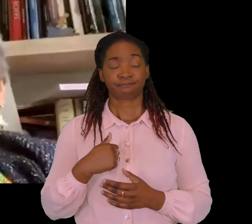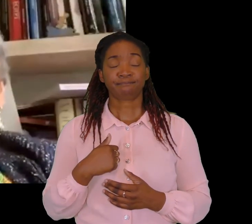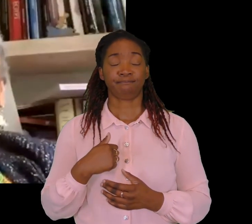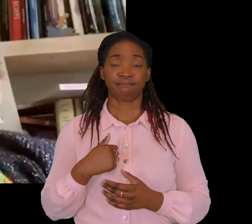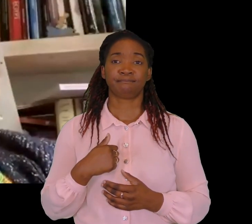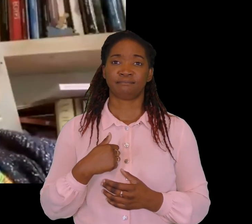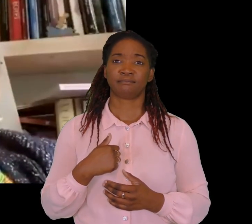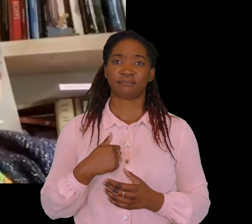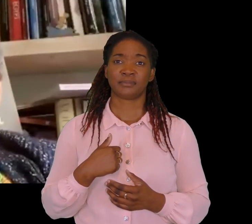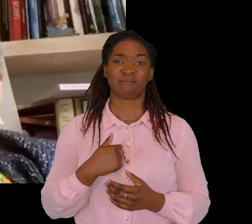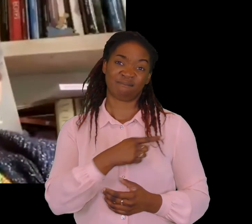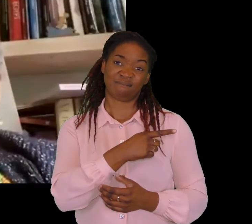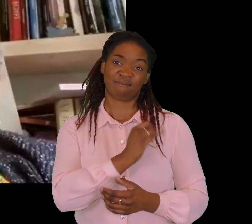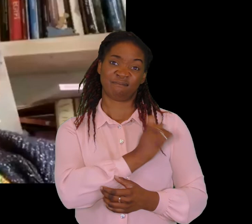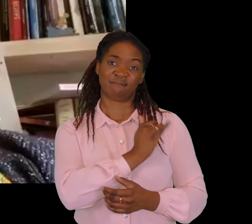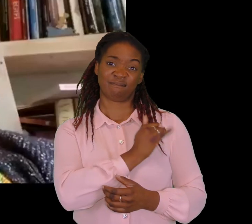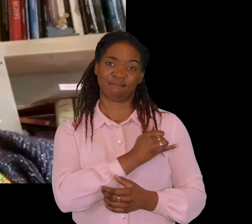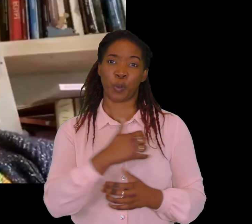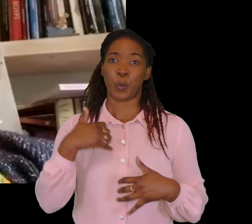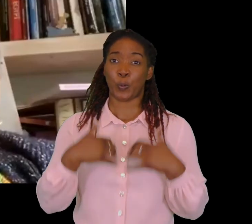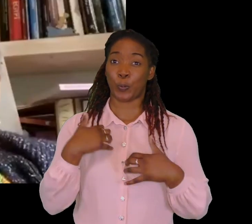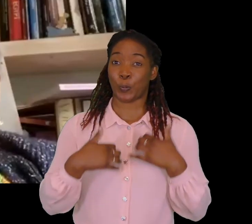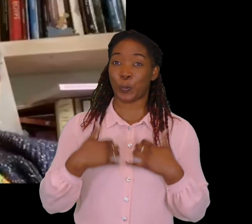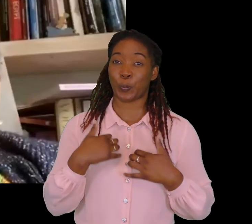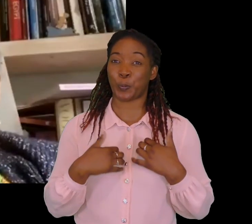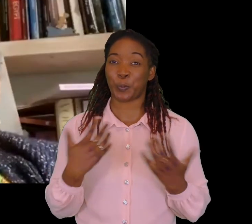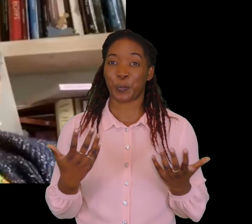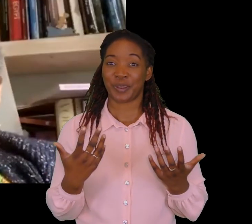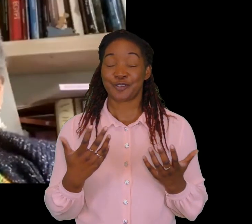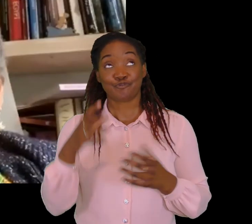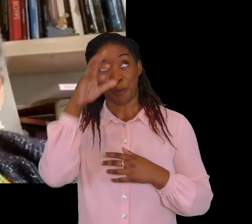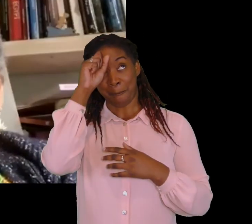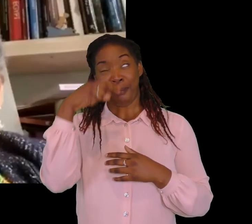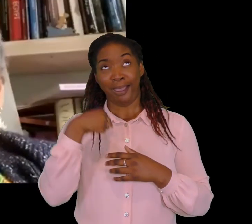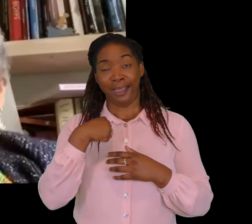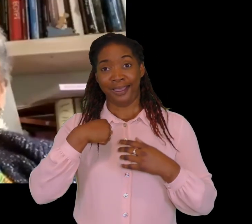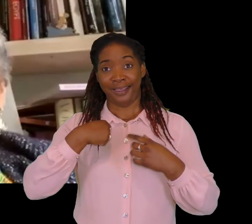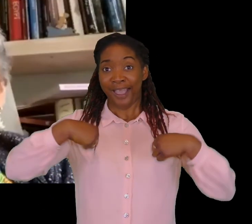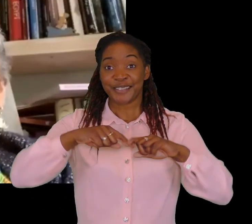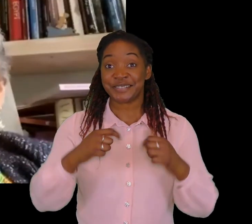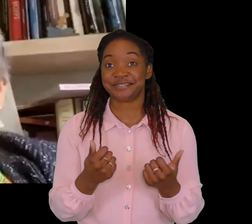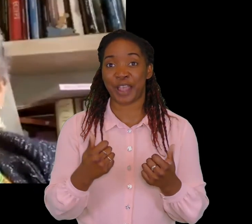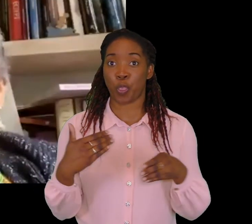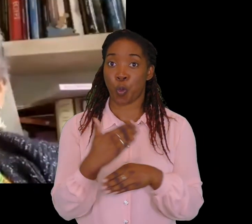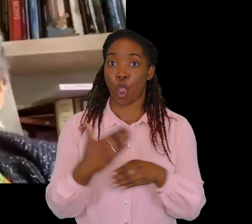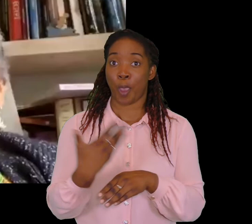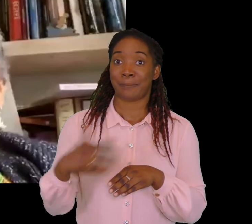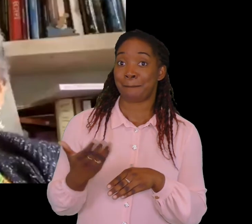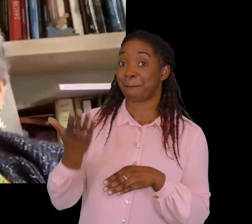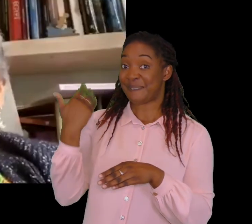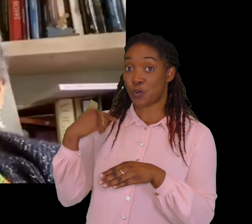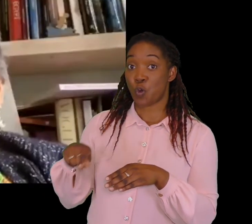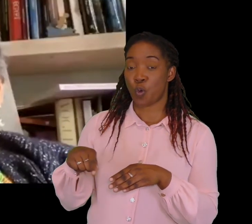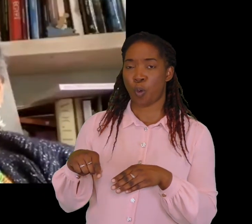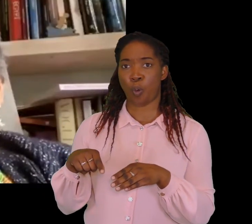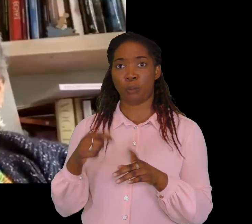It is like Shaheen, it is exciting to actually be remembered, and that the work that you did